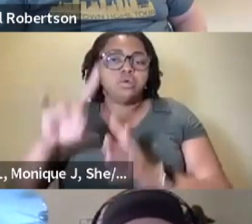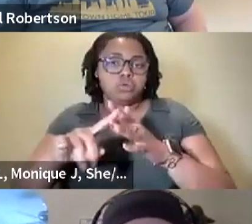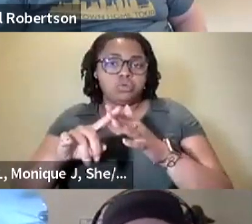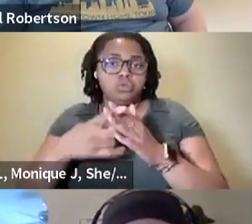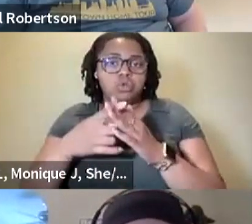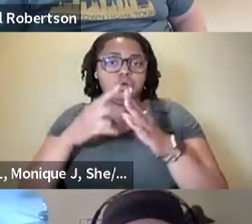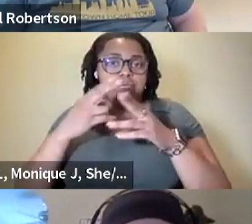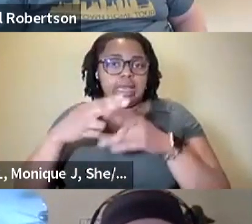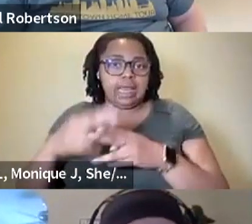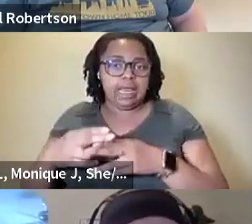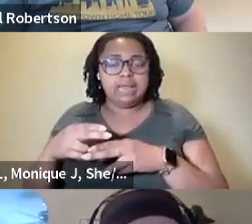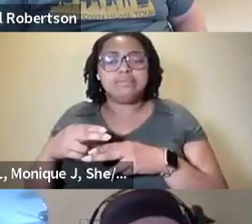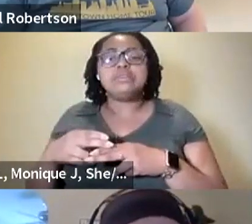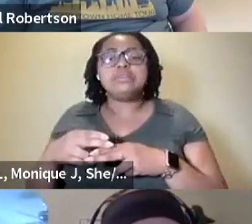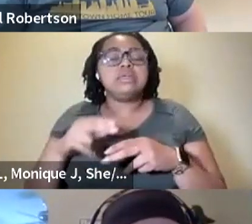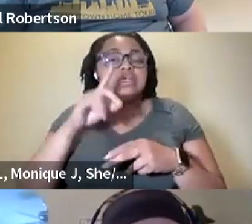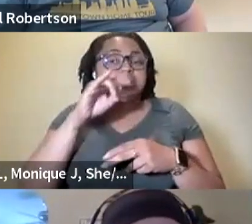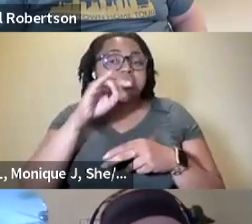Present. Thank you.